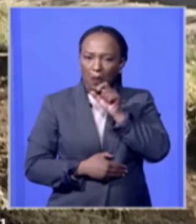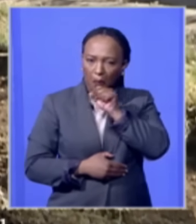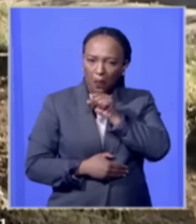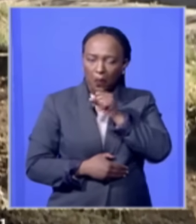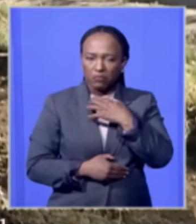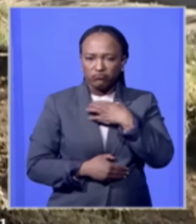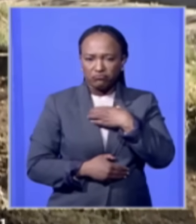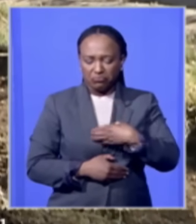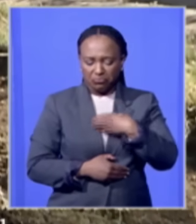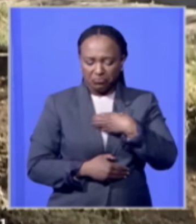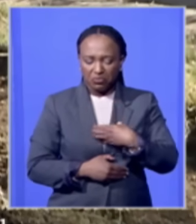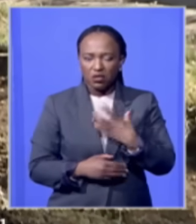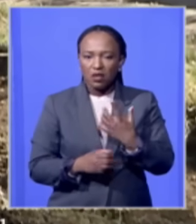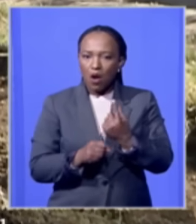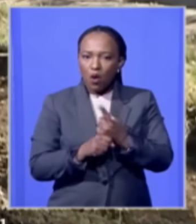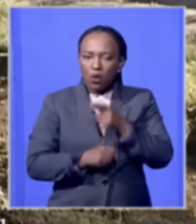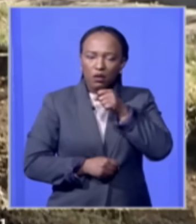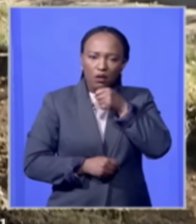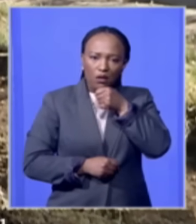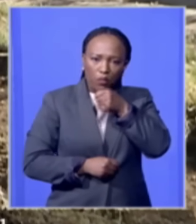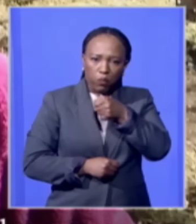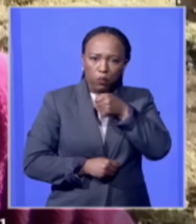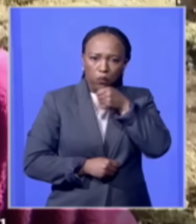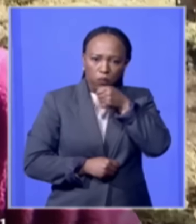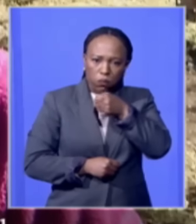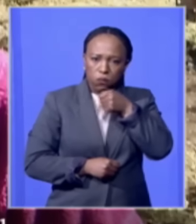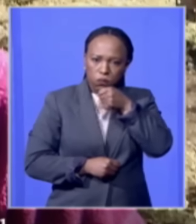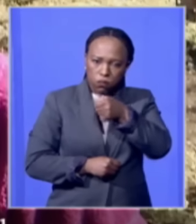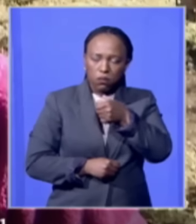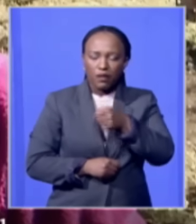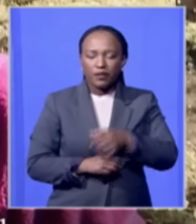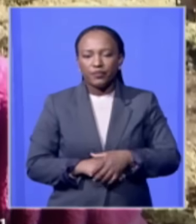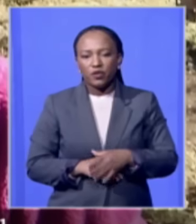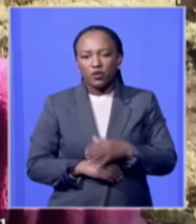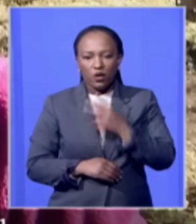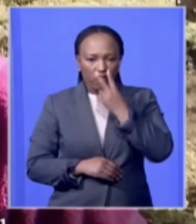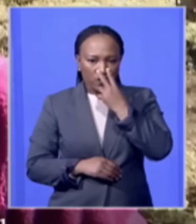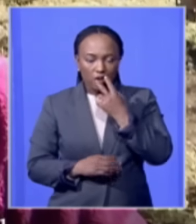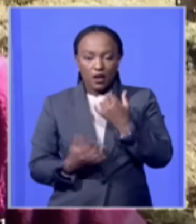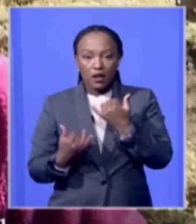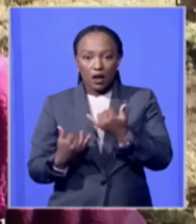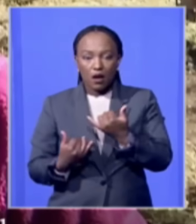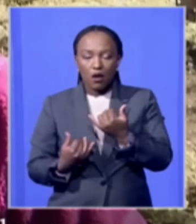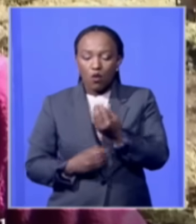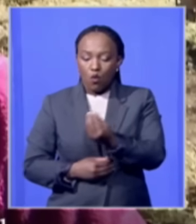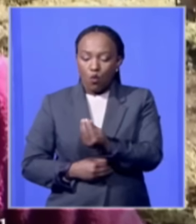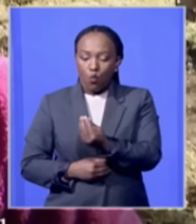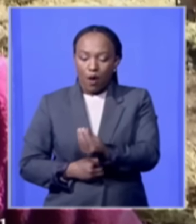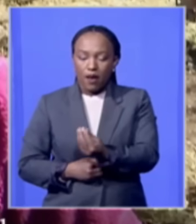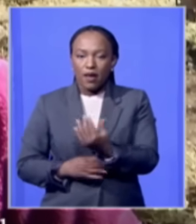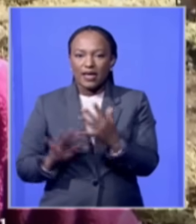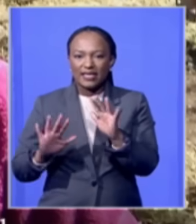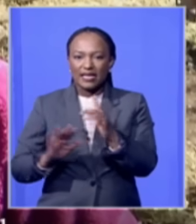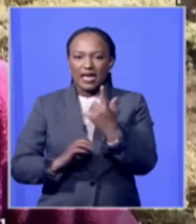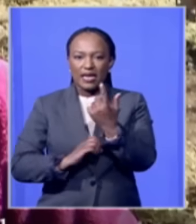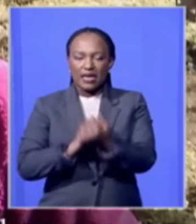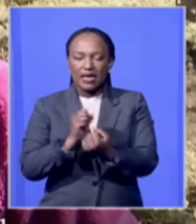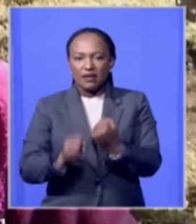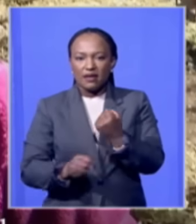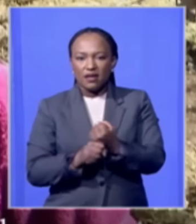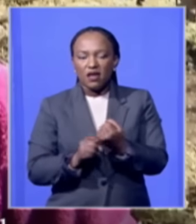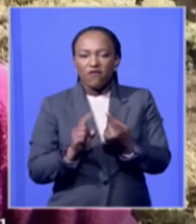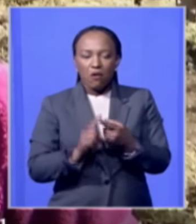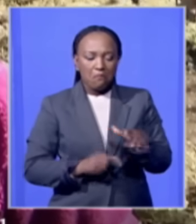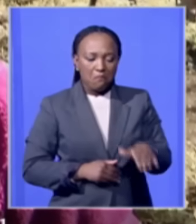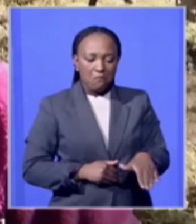le ke gotlola ke tshwere ke sefuba. Ya ka ke bua na ke na le ngwana wa tennis. Sale a tshungwa ke kganya